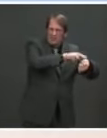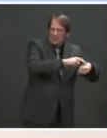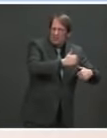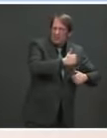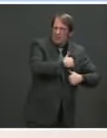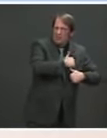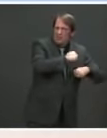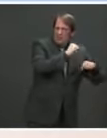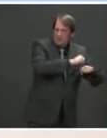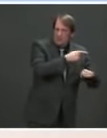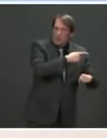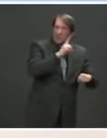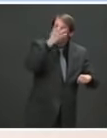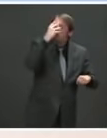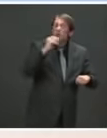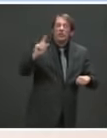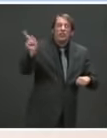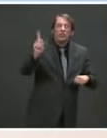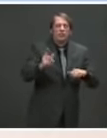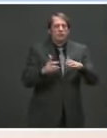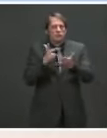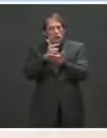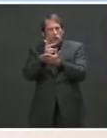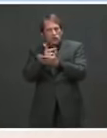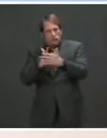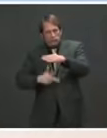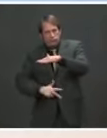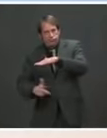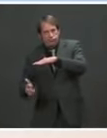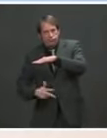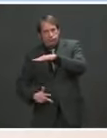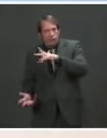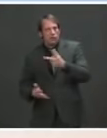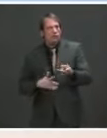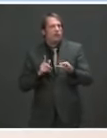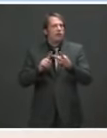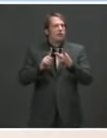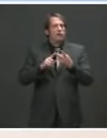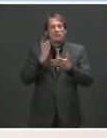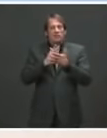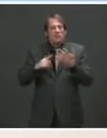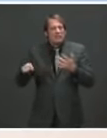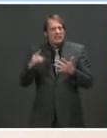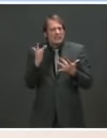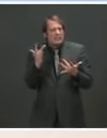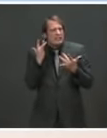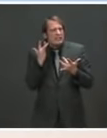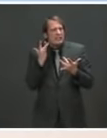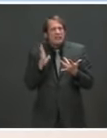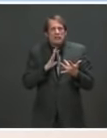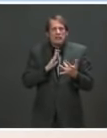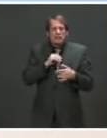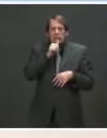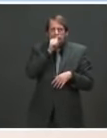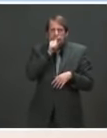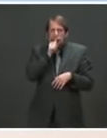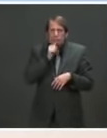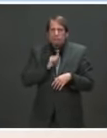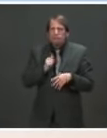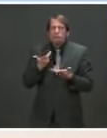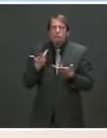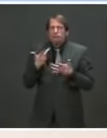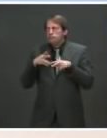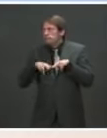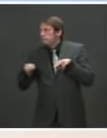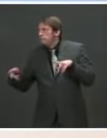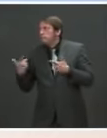parking garages and, you know, some of them got sick from having contaminated food? That's a disparity a lot of people are pointing